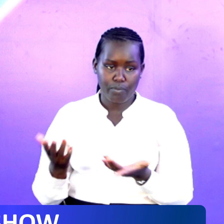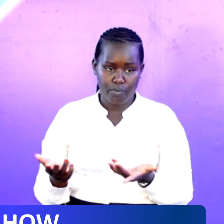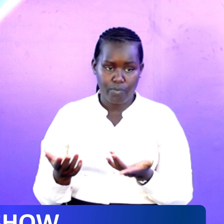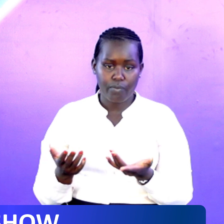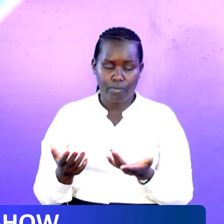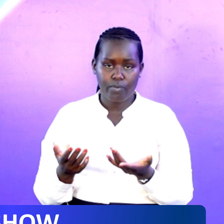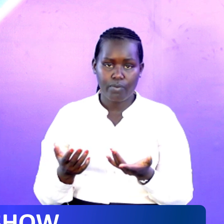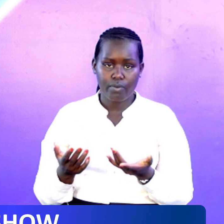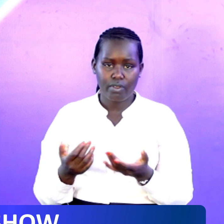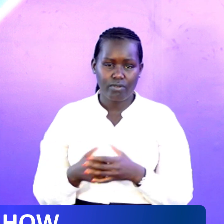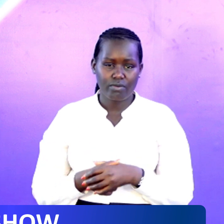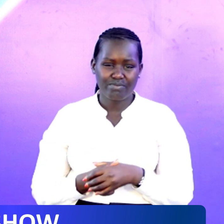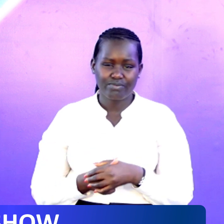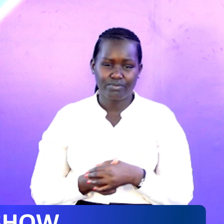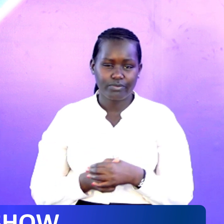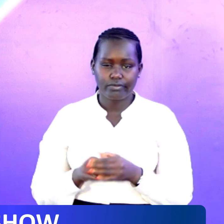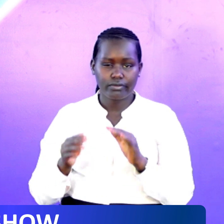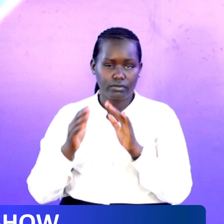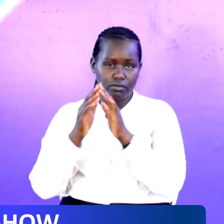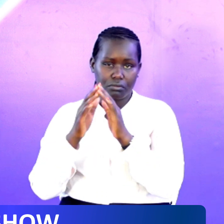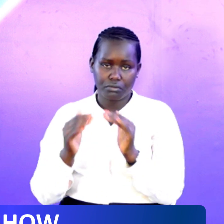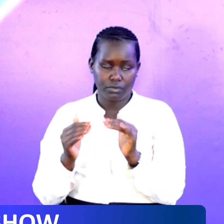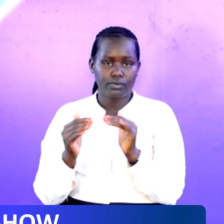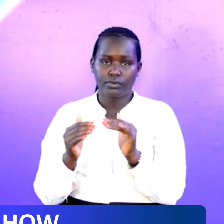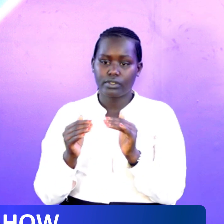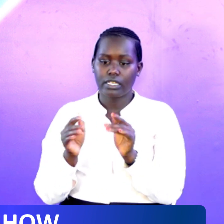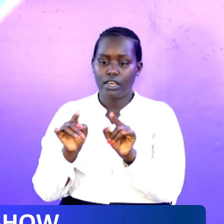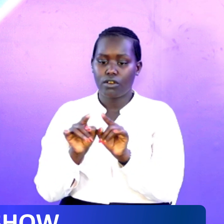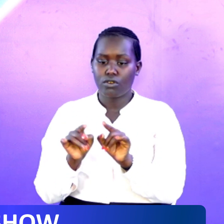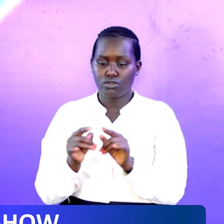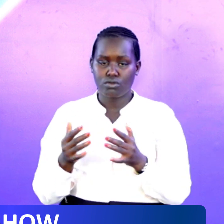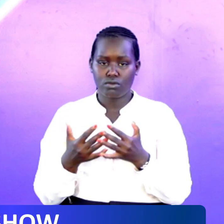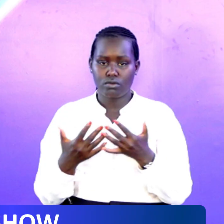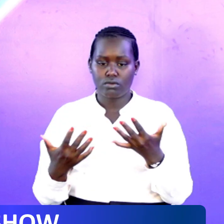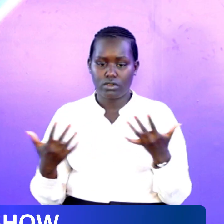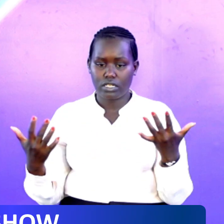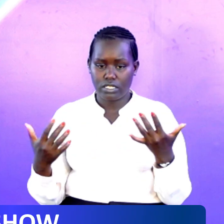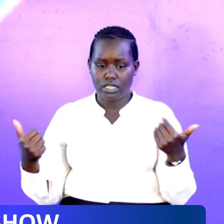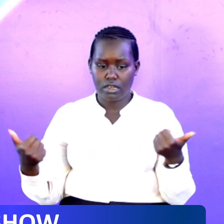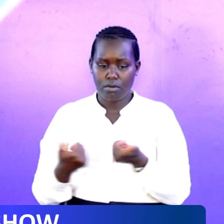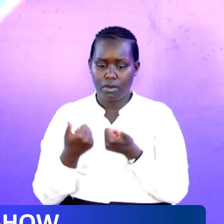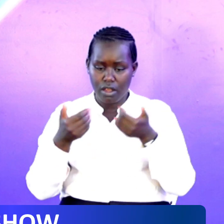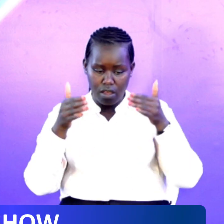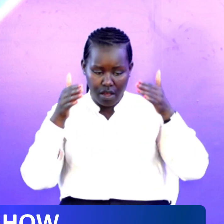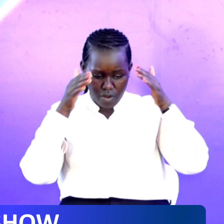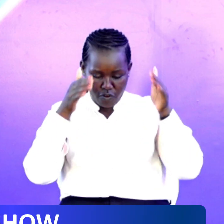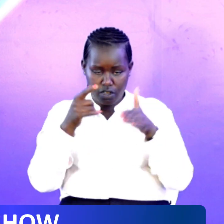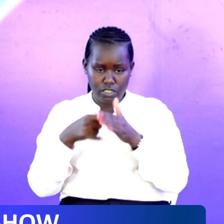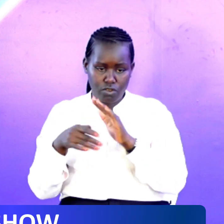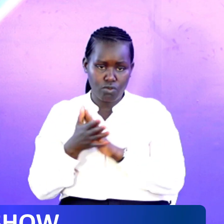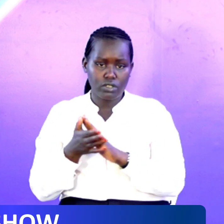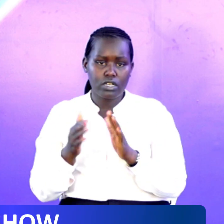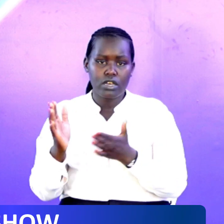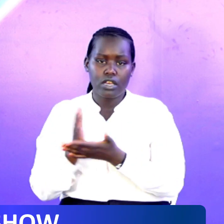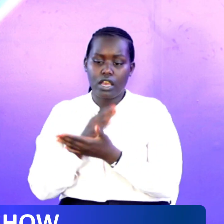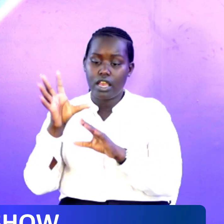ignored housing and property and actually focused on investing in shares.